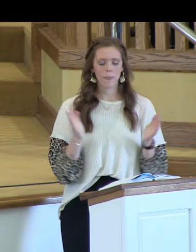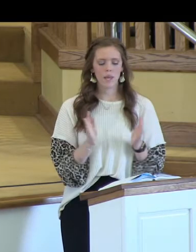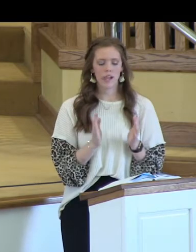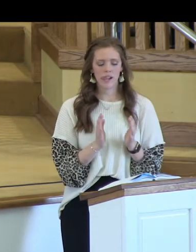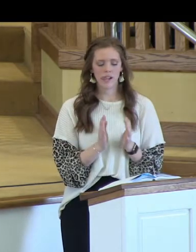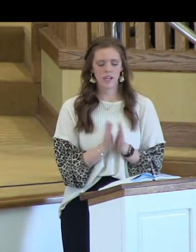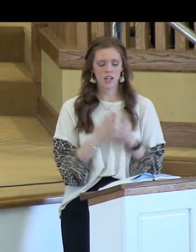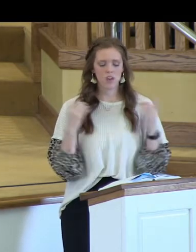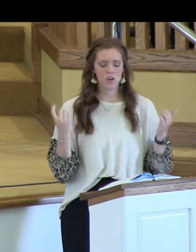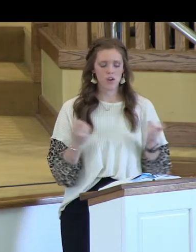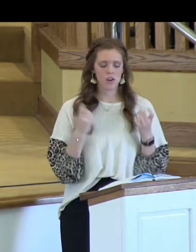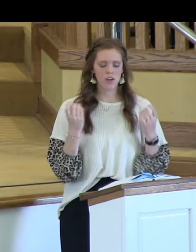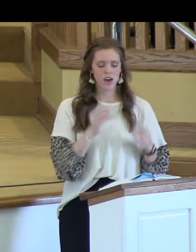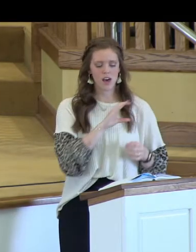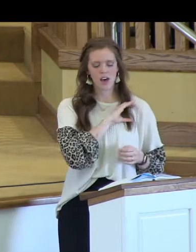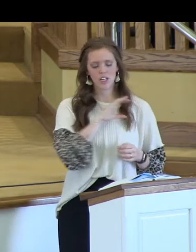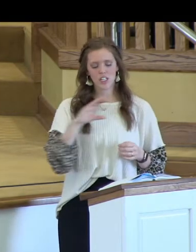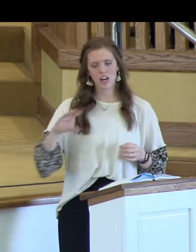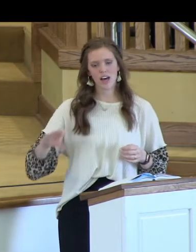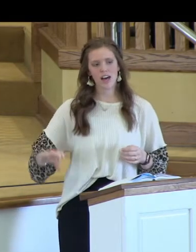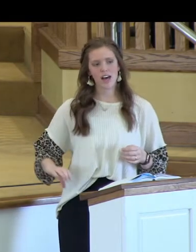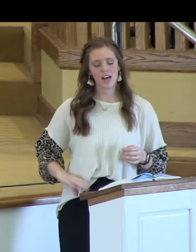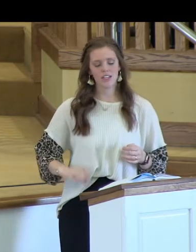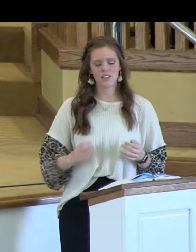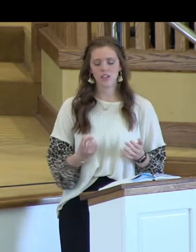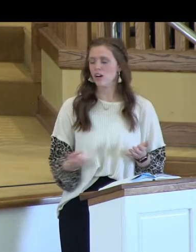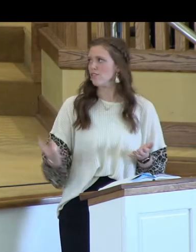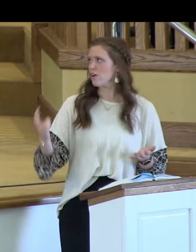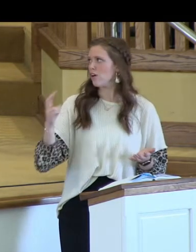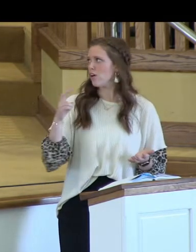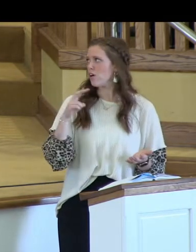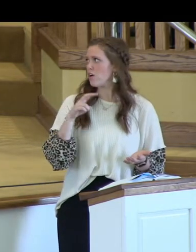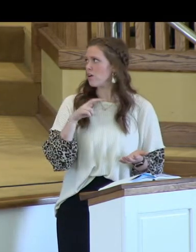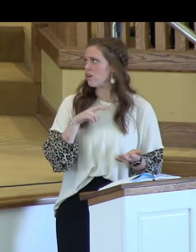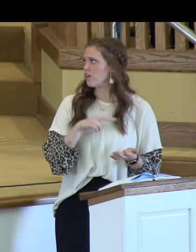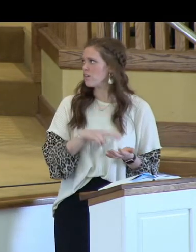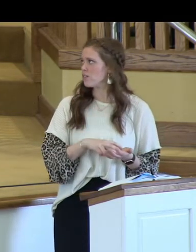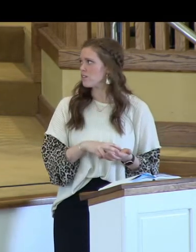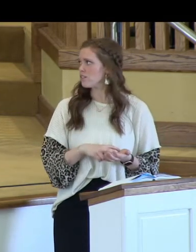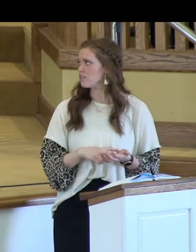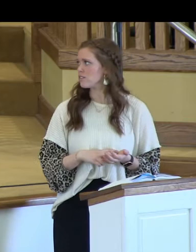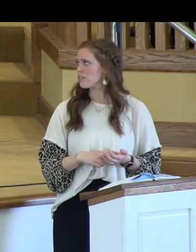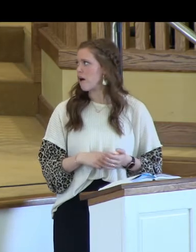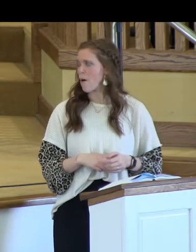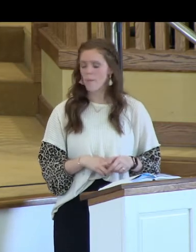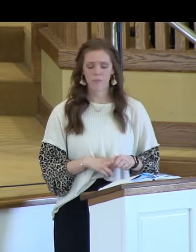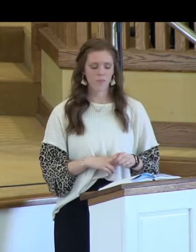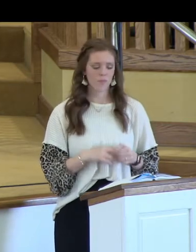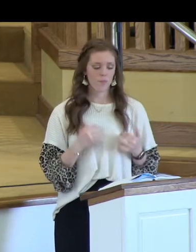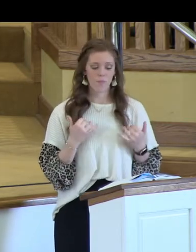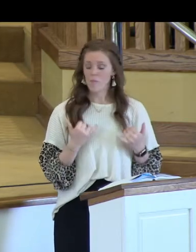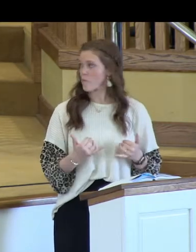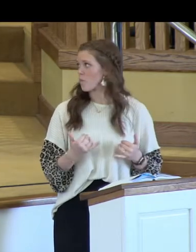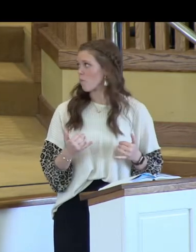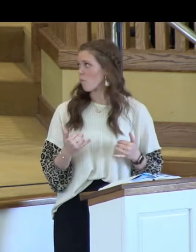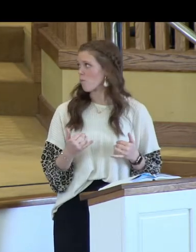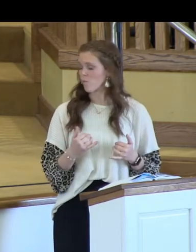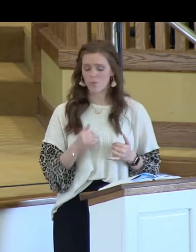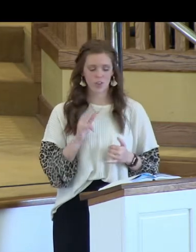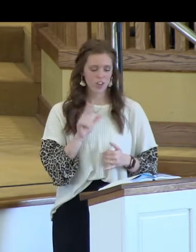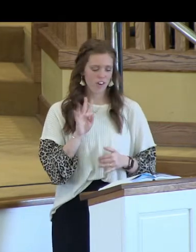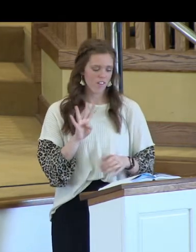arose, hallelujah, Christ arose. All right, now.